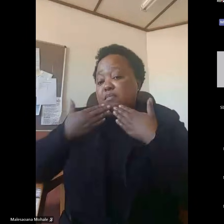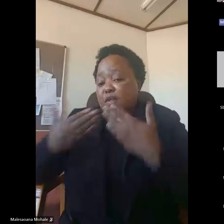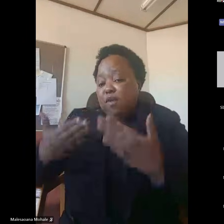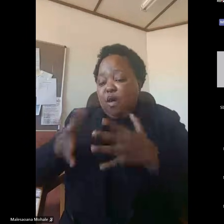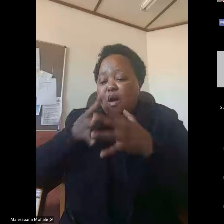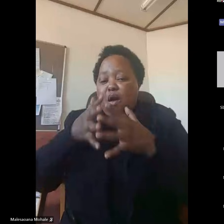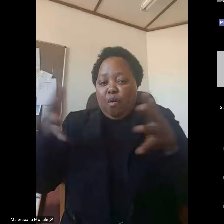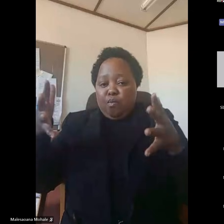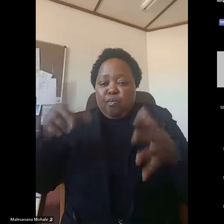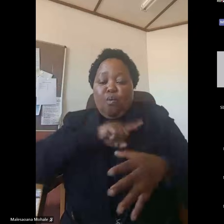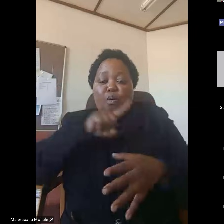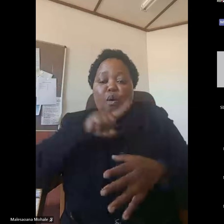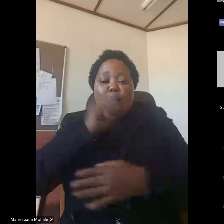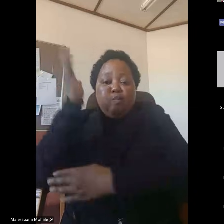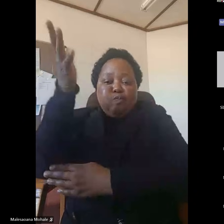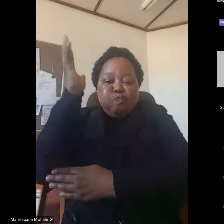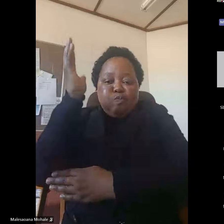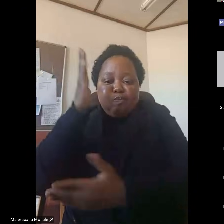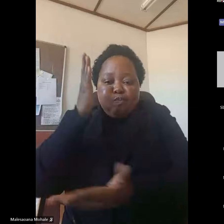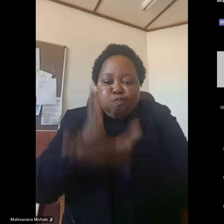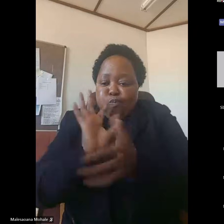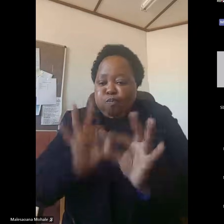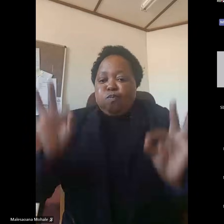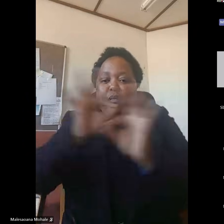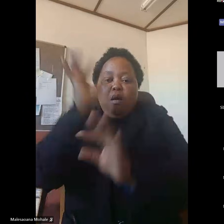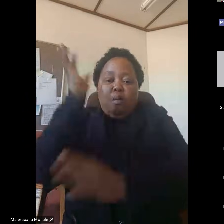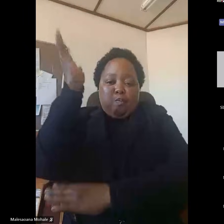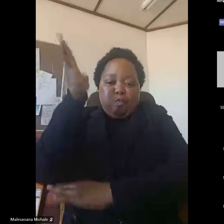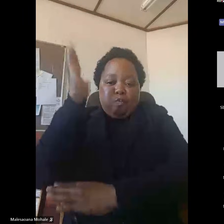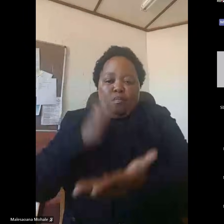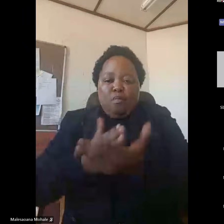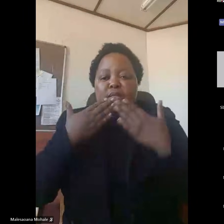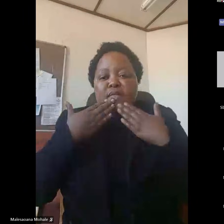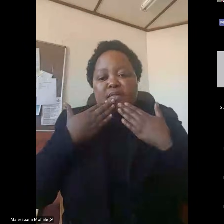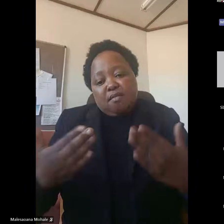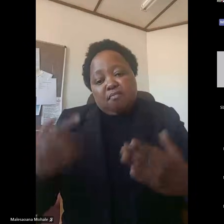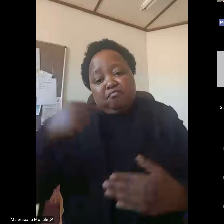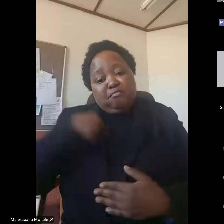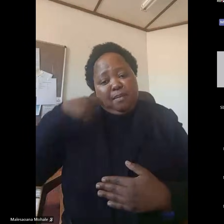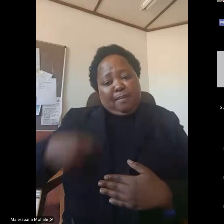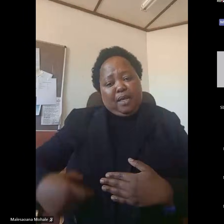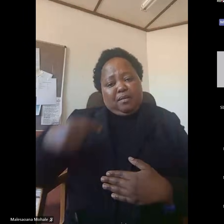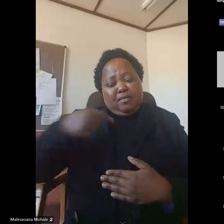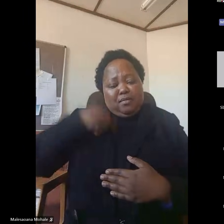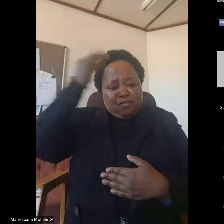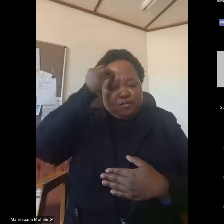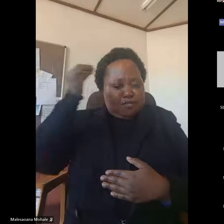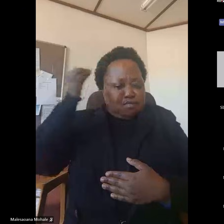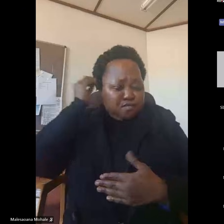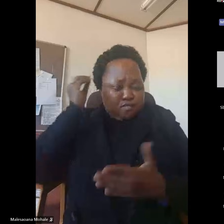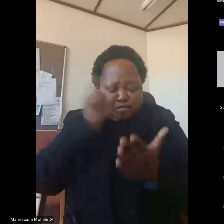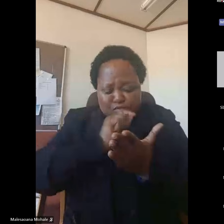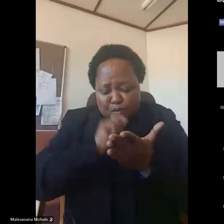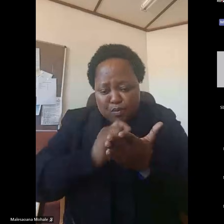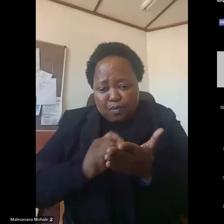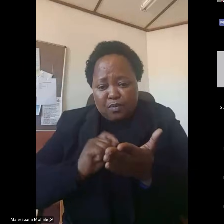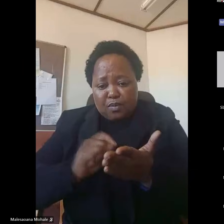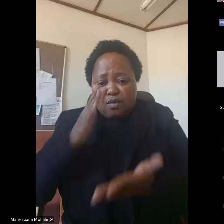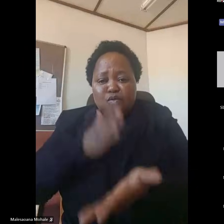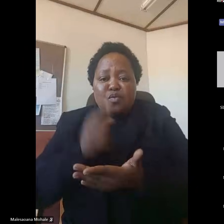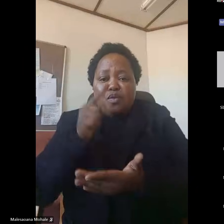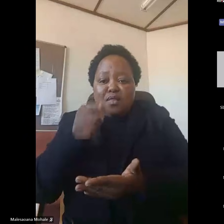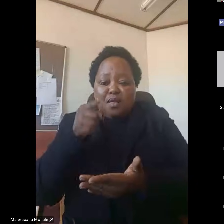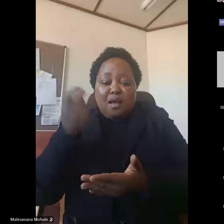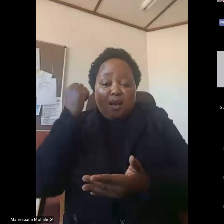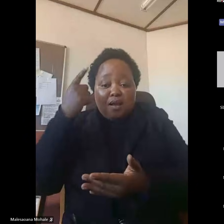succinct presentation. For me personally, I noted that mathematical expression because I'm